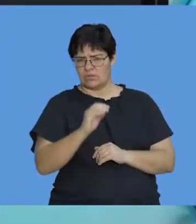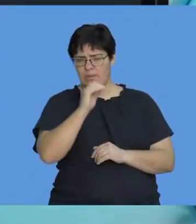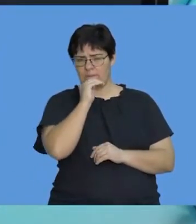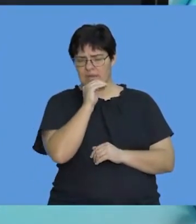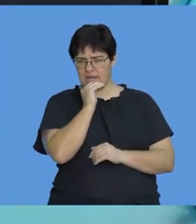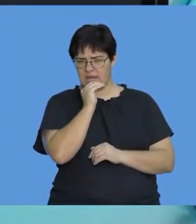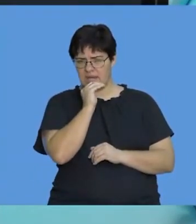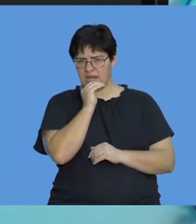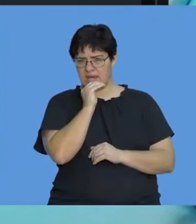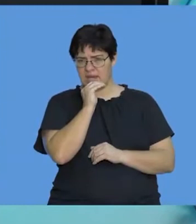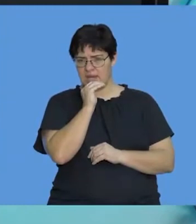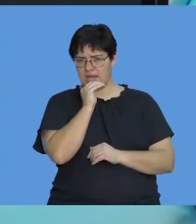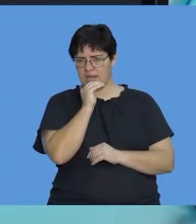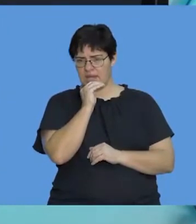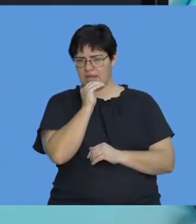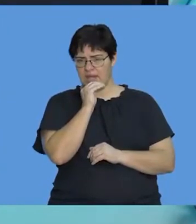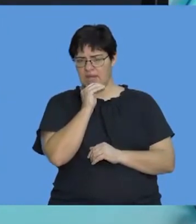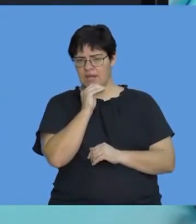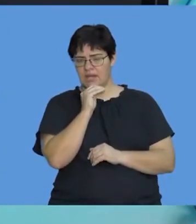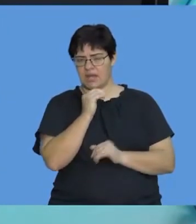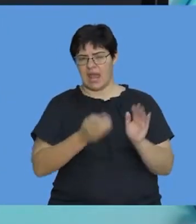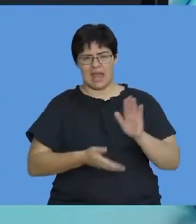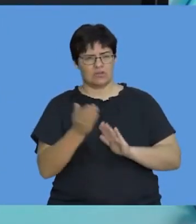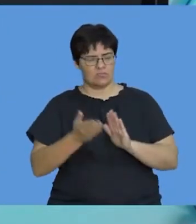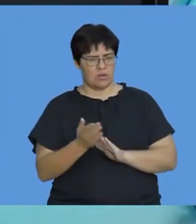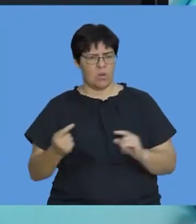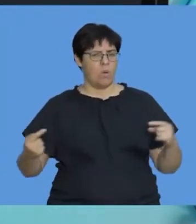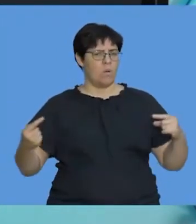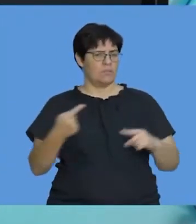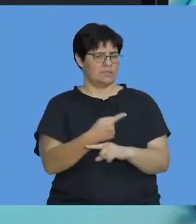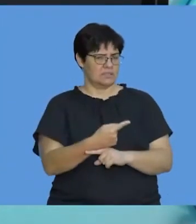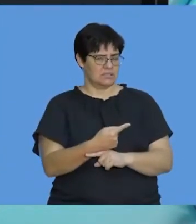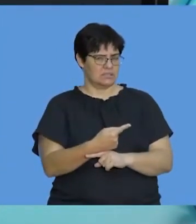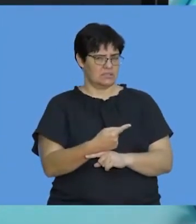the acceleration will be in the opposite direction.